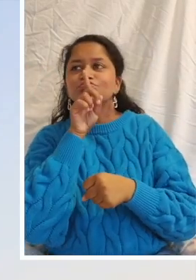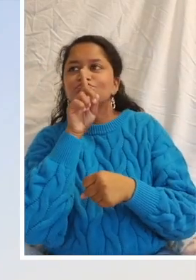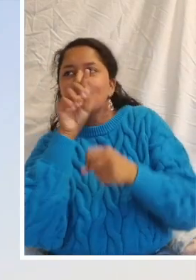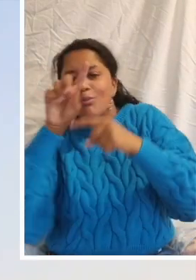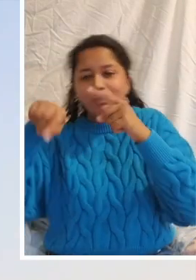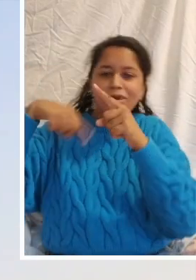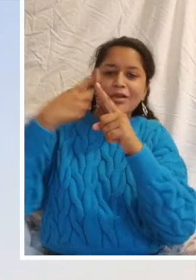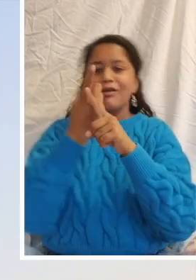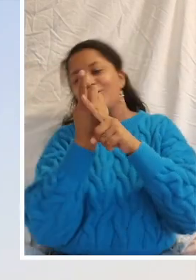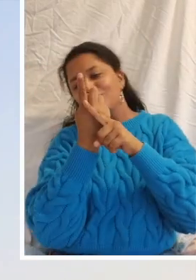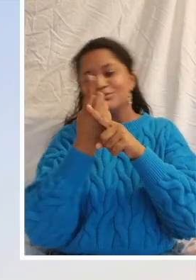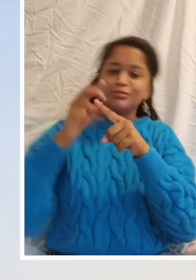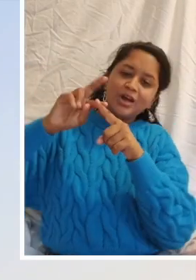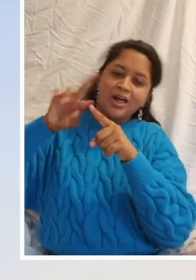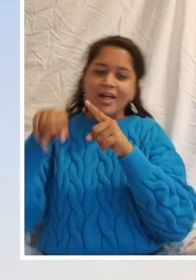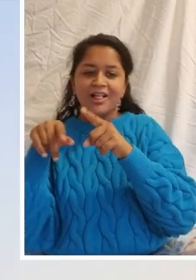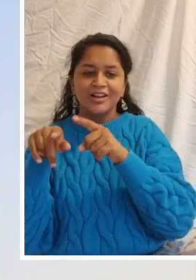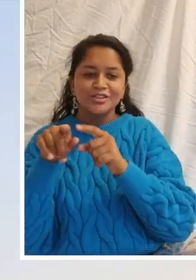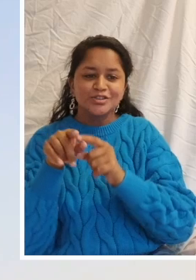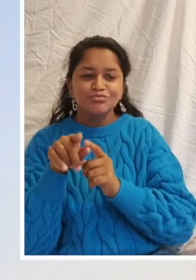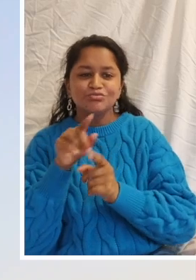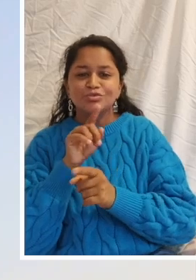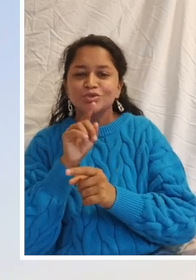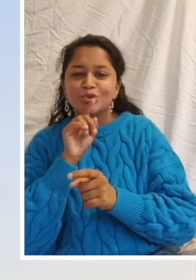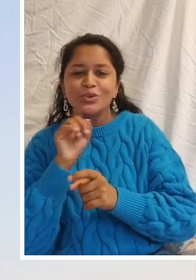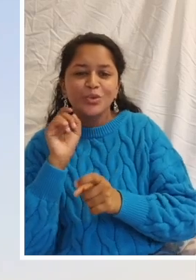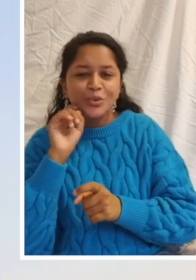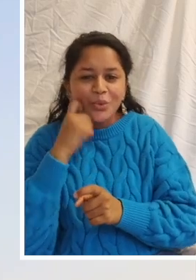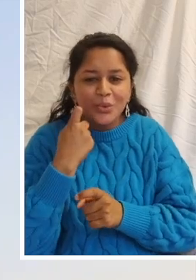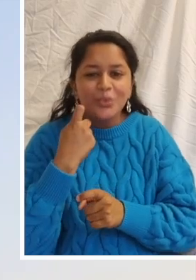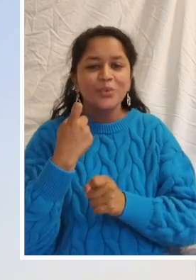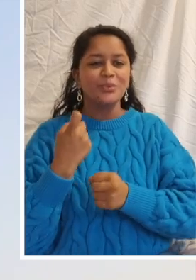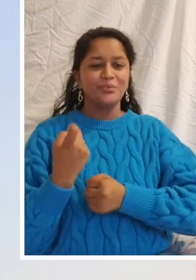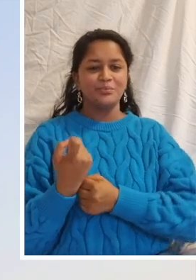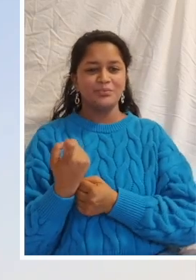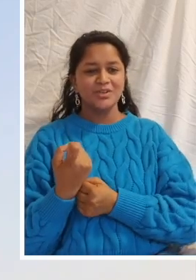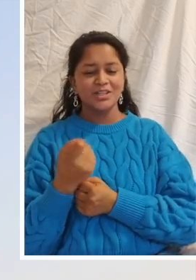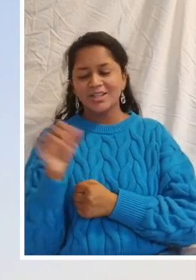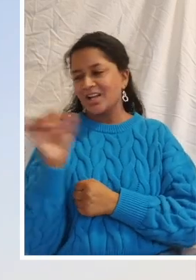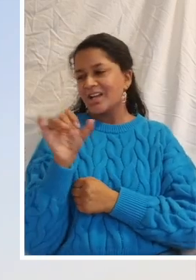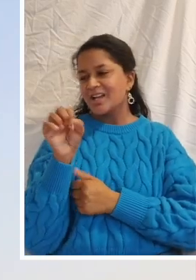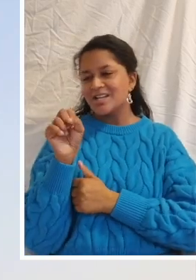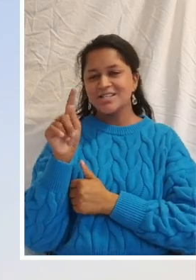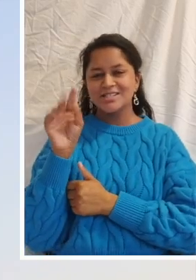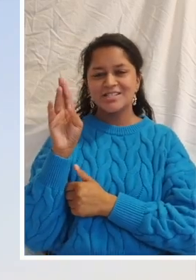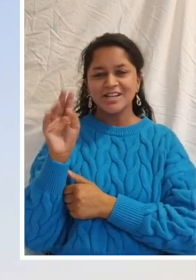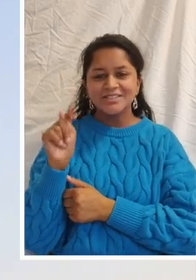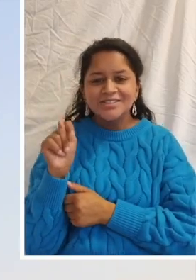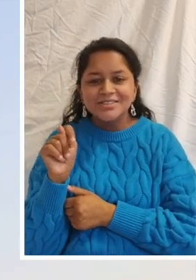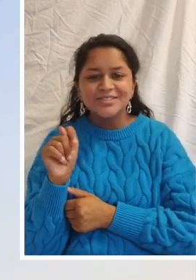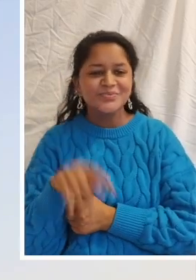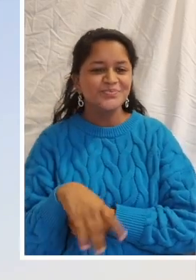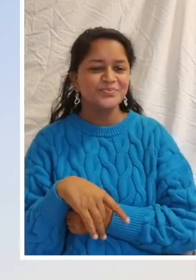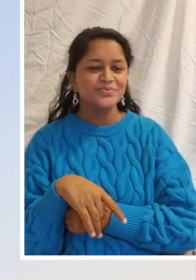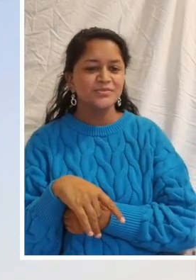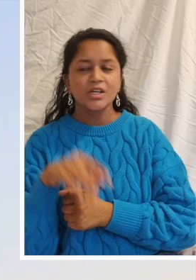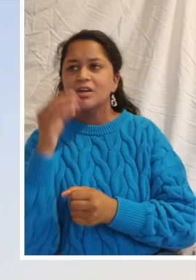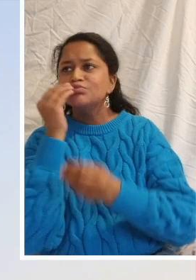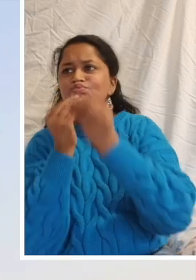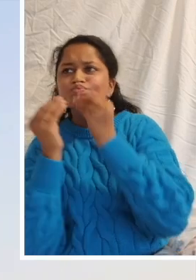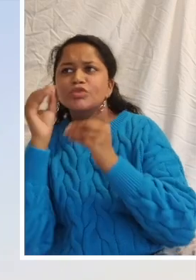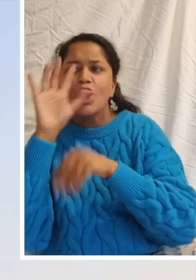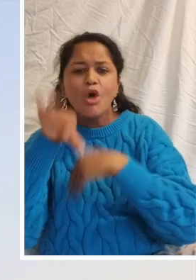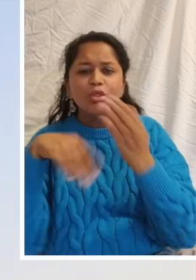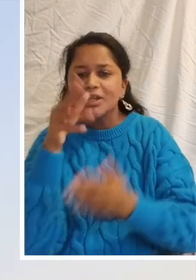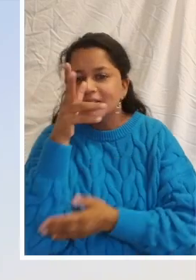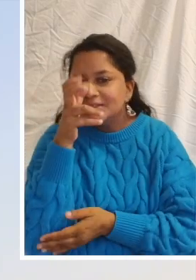space to fly around, and they're very, very acrobatic flyers. And they do all sorts of loop-de-loops and cool, neat tricks, like almost with the efficiency